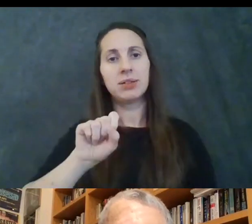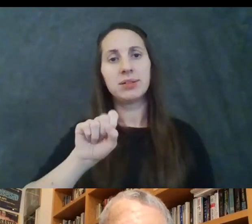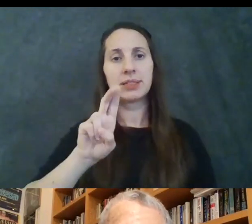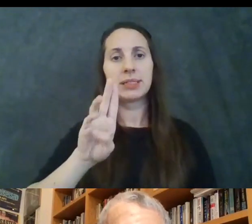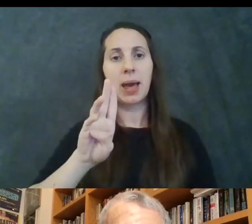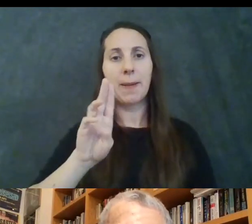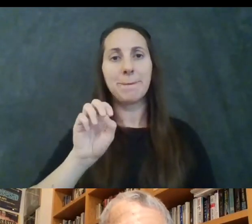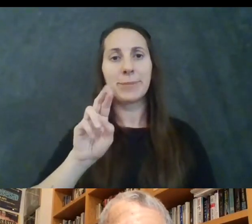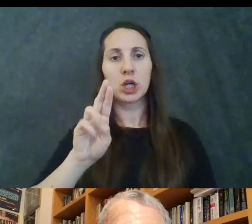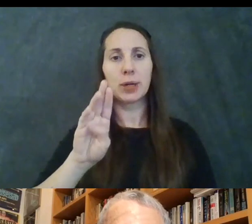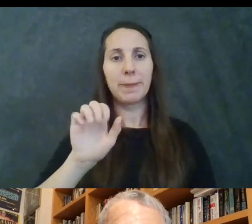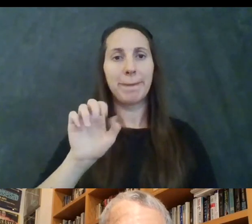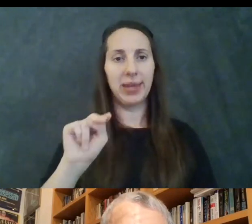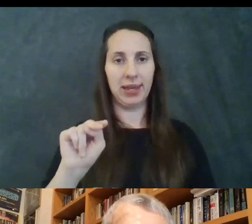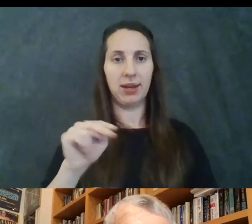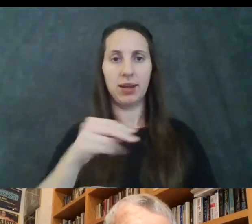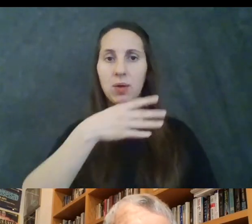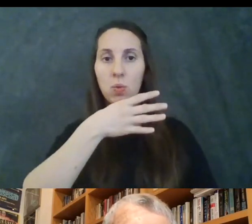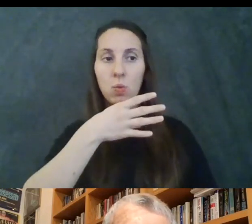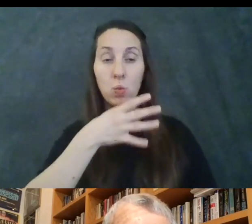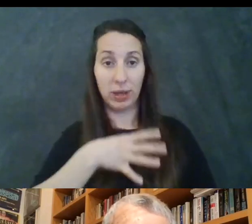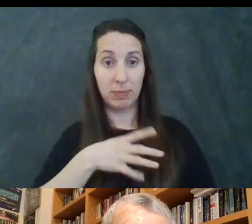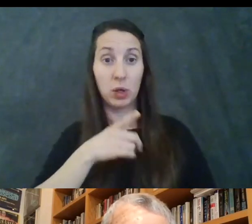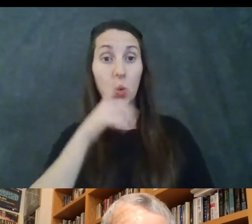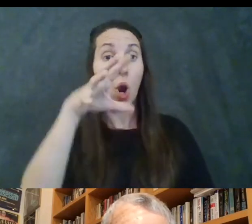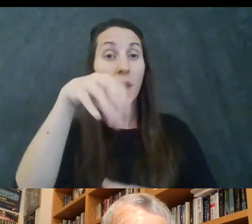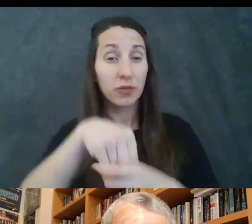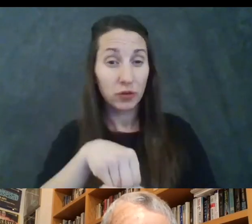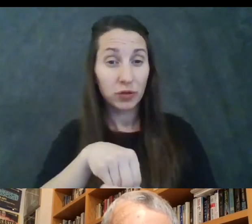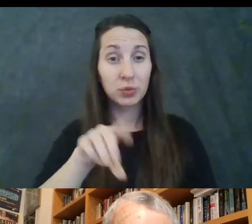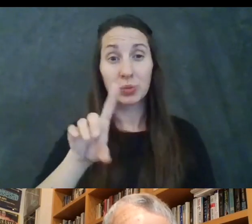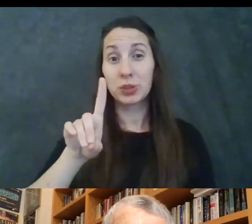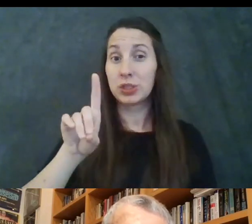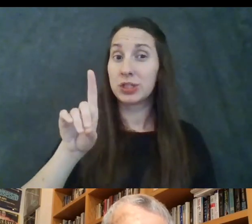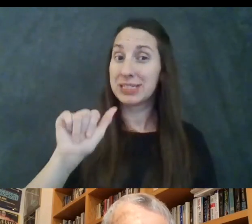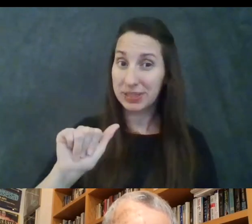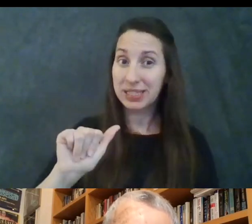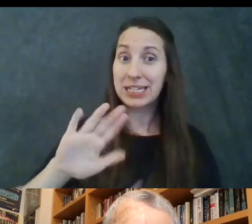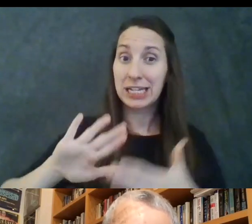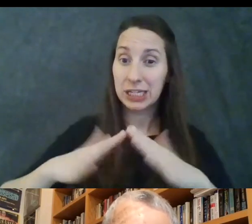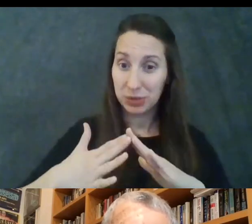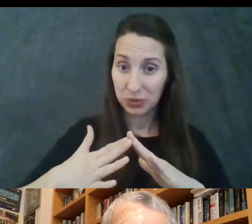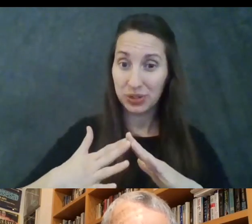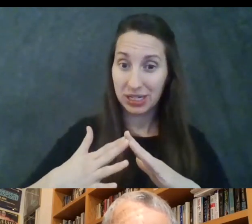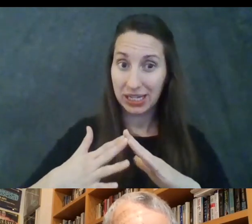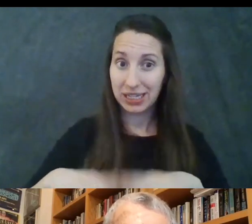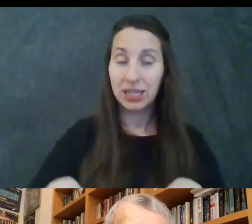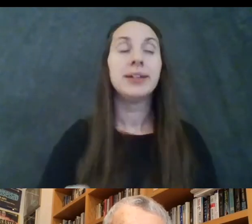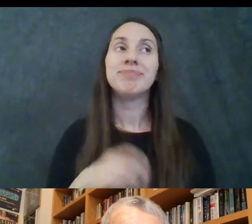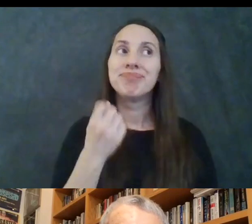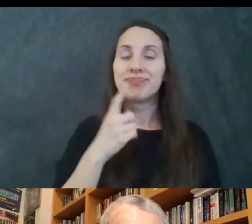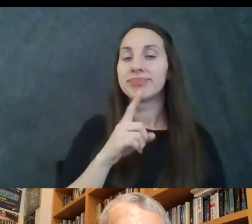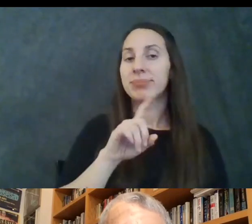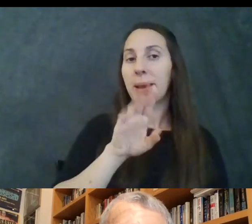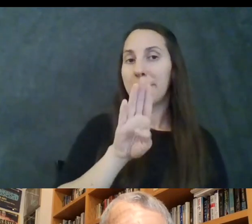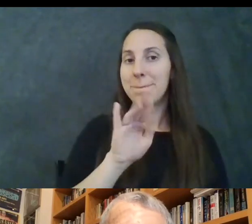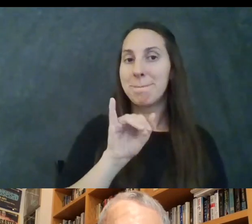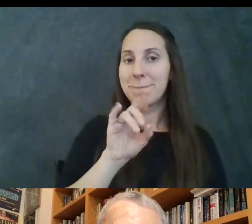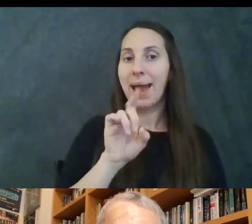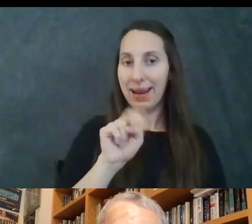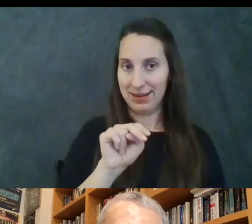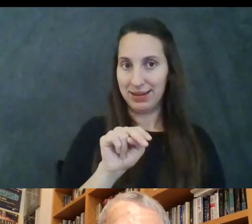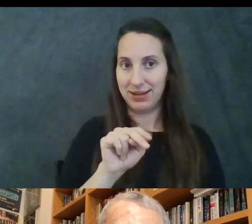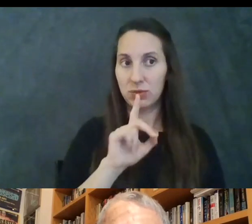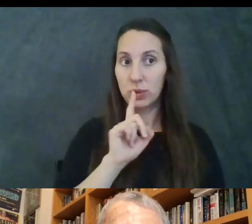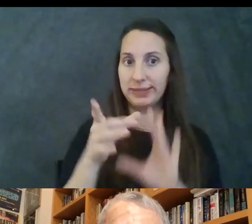ever talks about, let's talk about disability issues and caregiving to women. Now, Joe Biden did bring that in